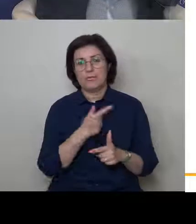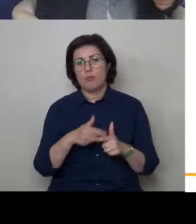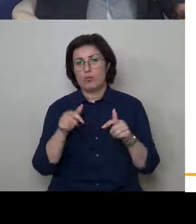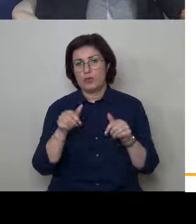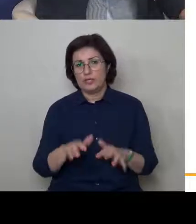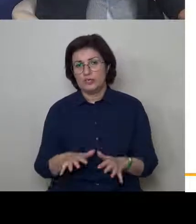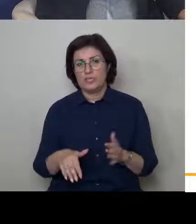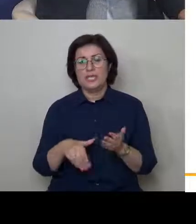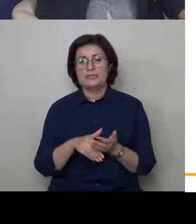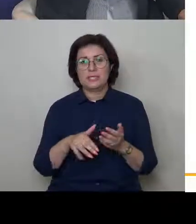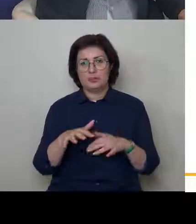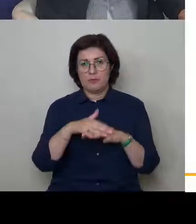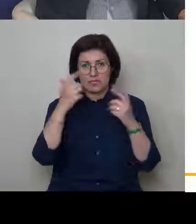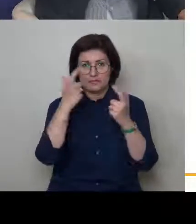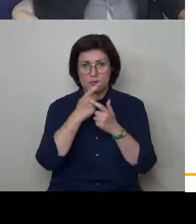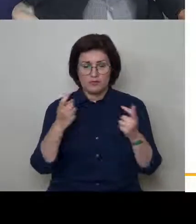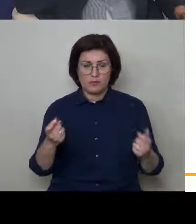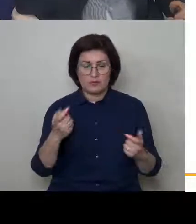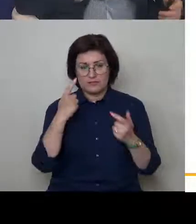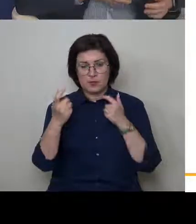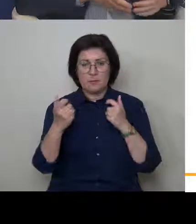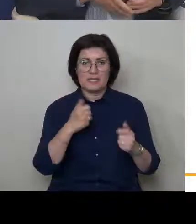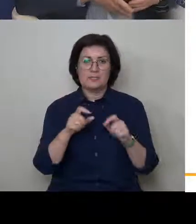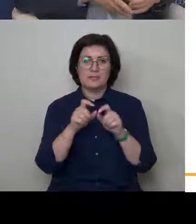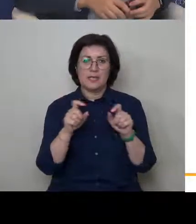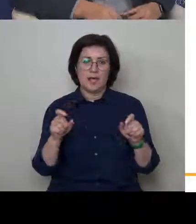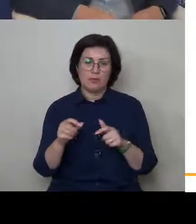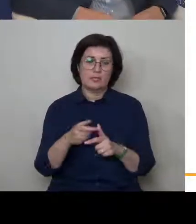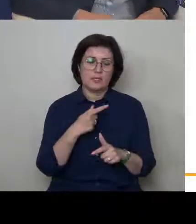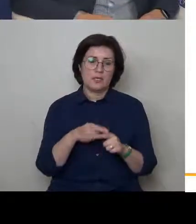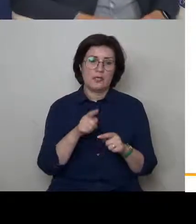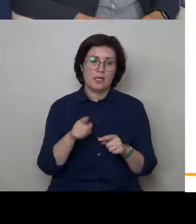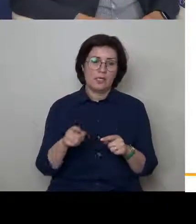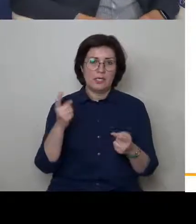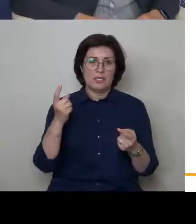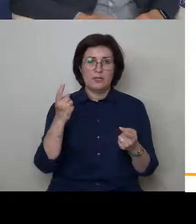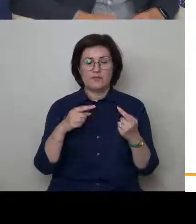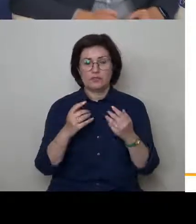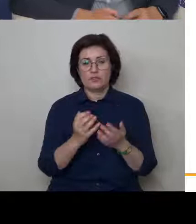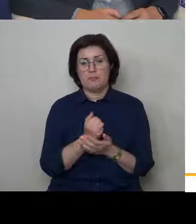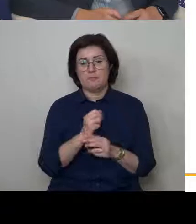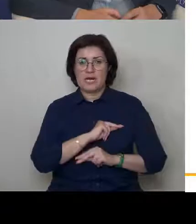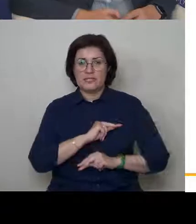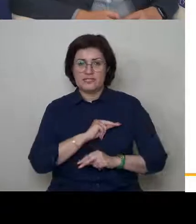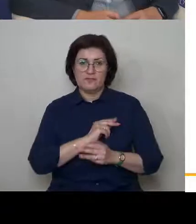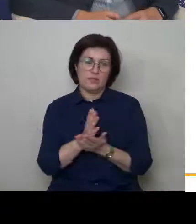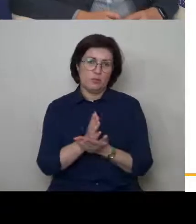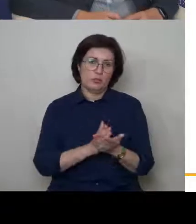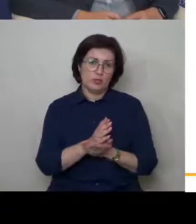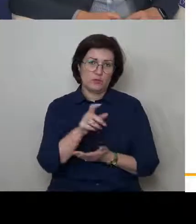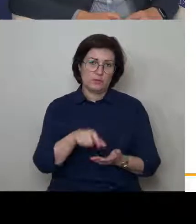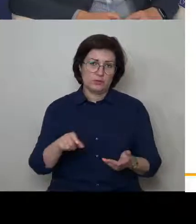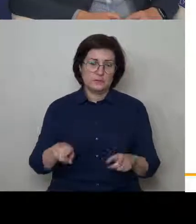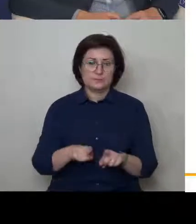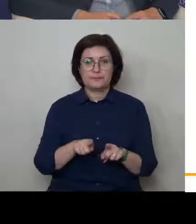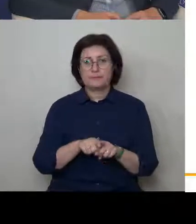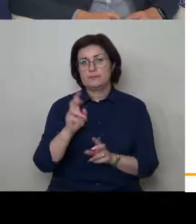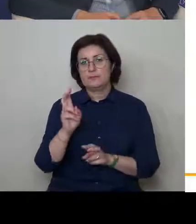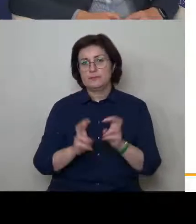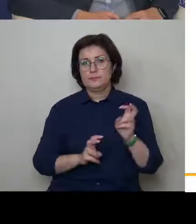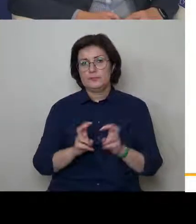about decisions or actions or inactions of the media,